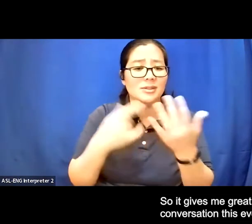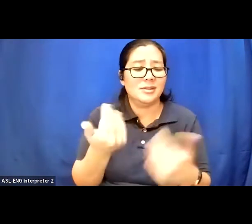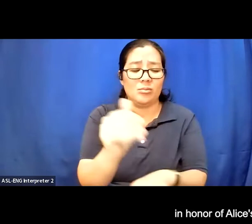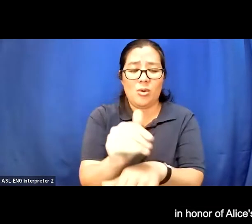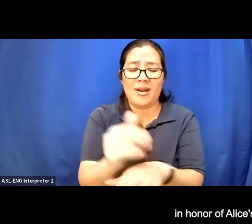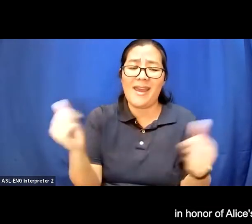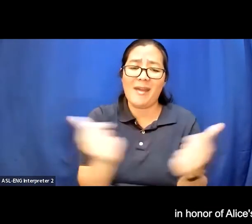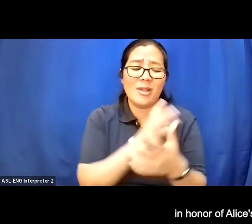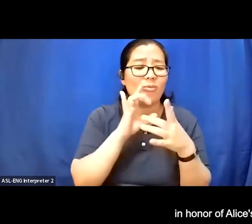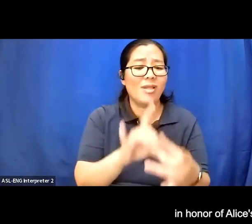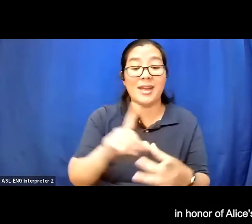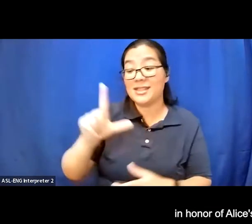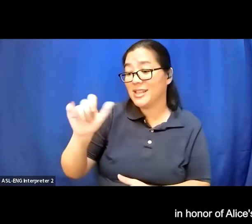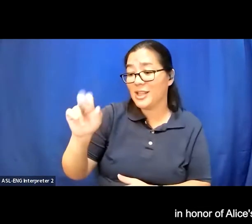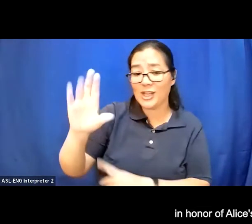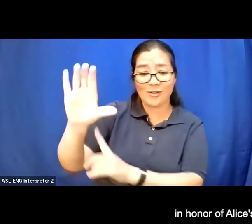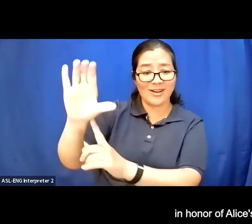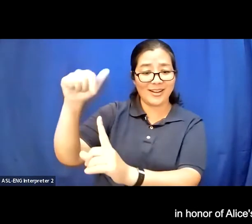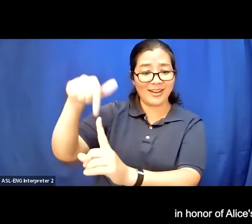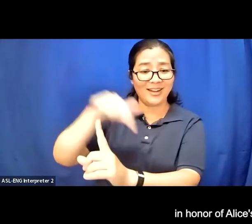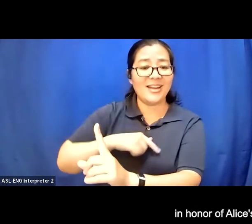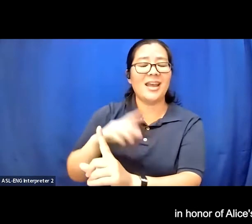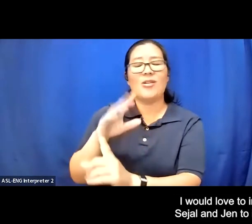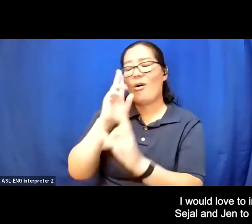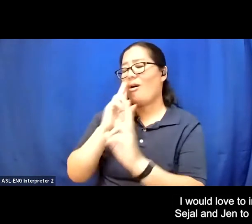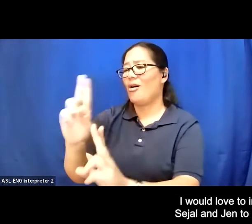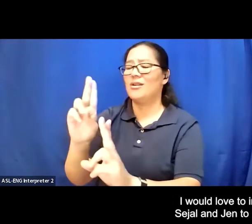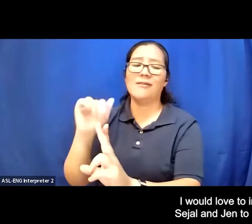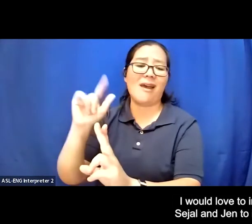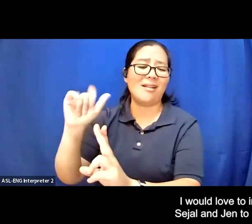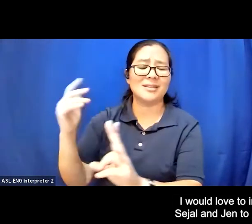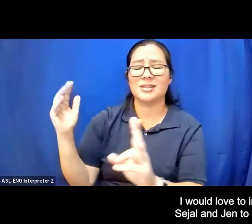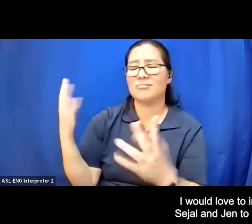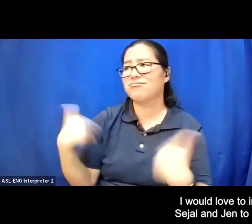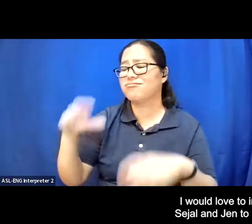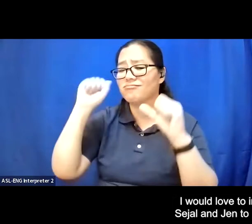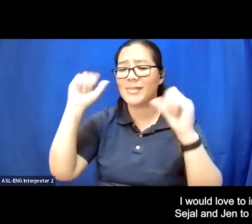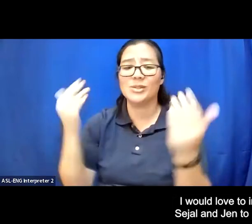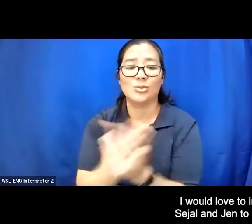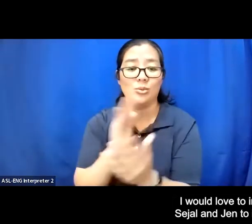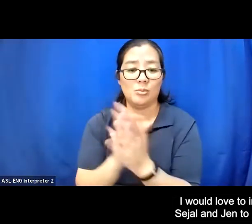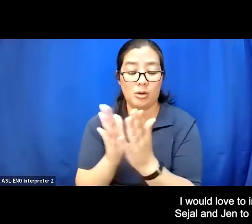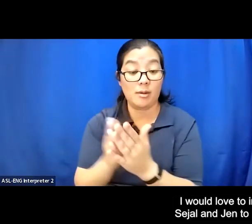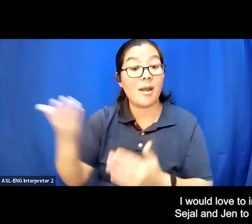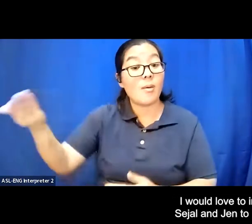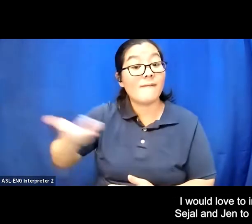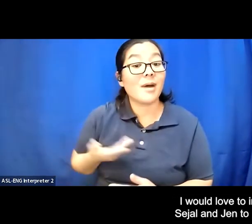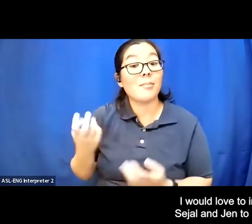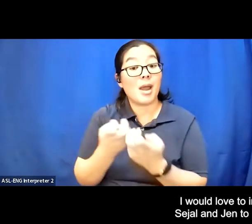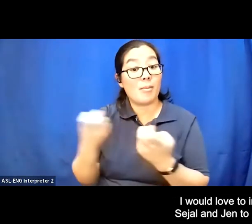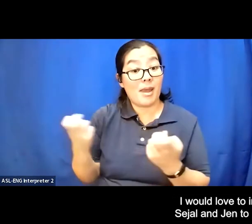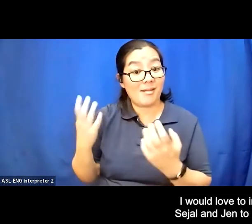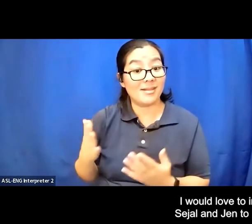lyrical, in honor of Alice's incredible new book. And I would love to invite my co-panelists, Sejal and Jen,